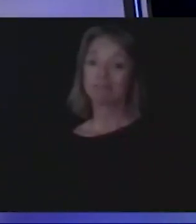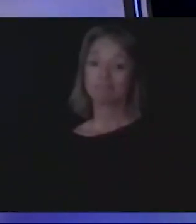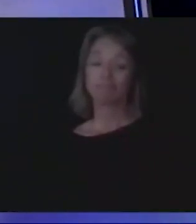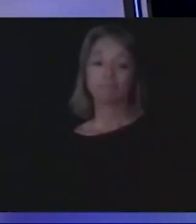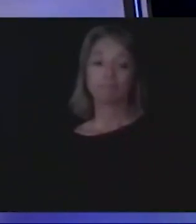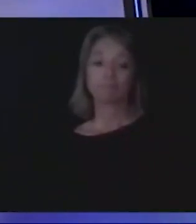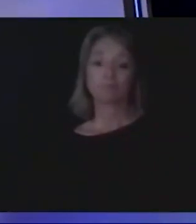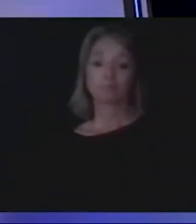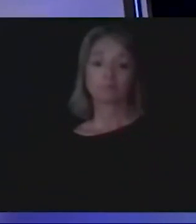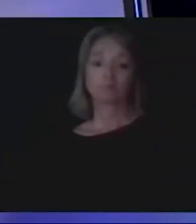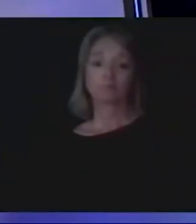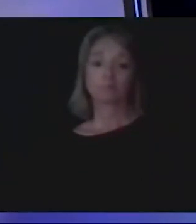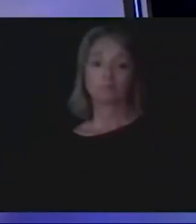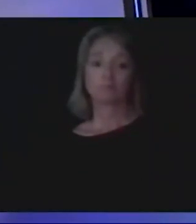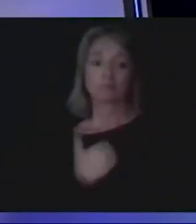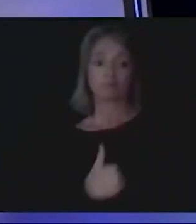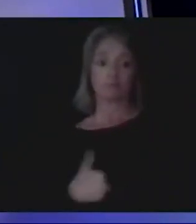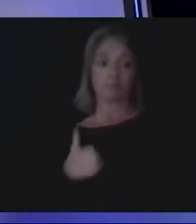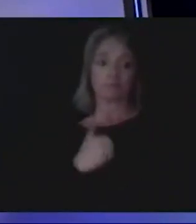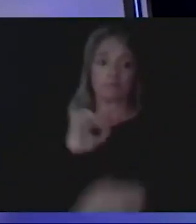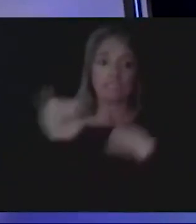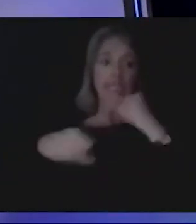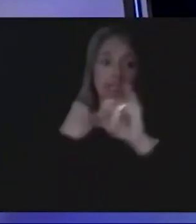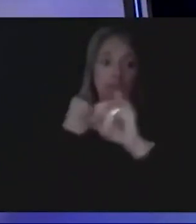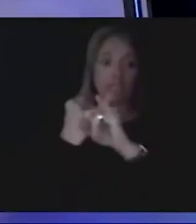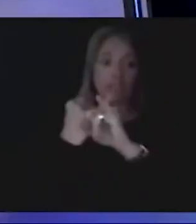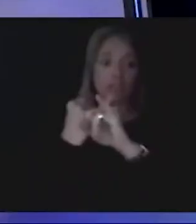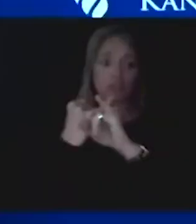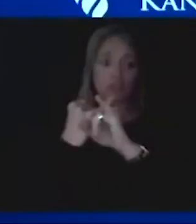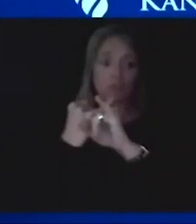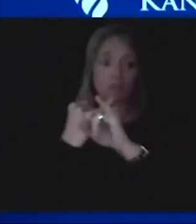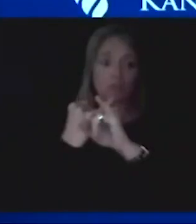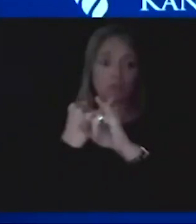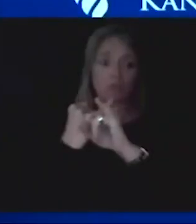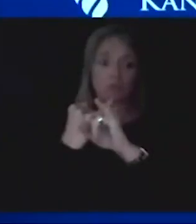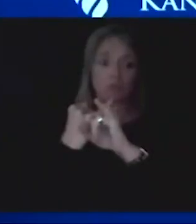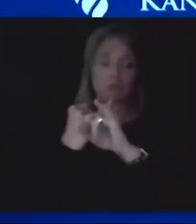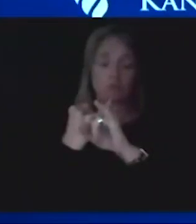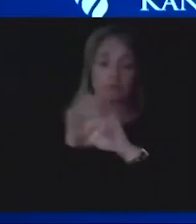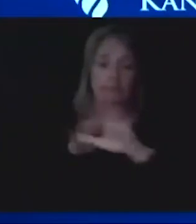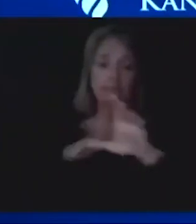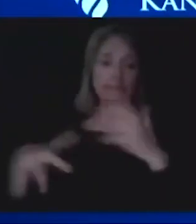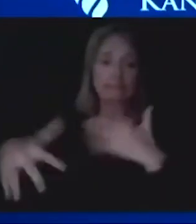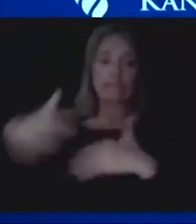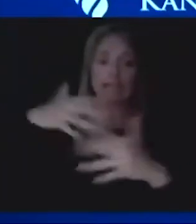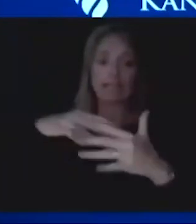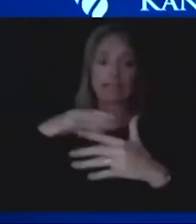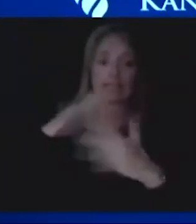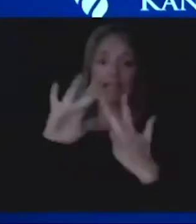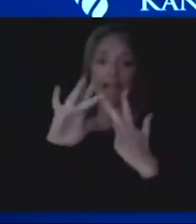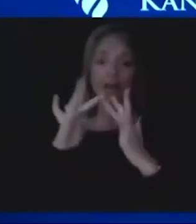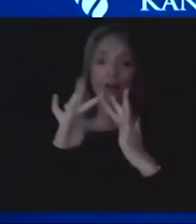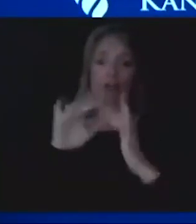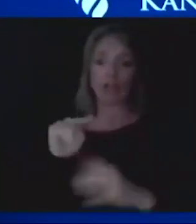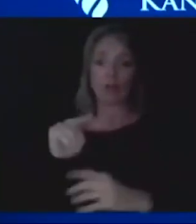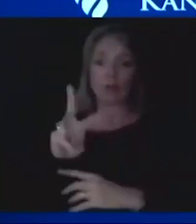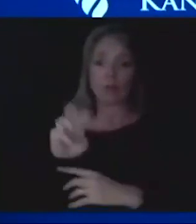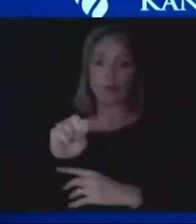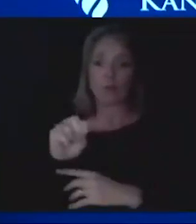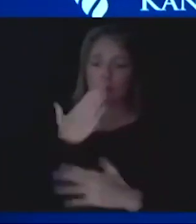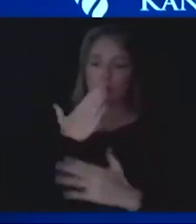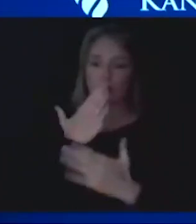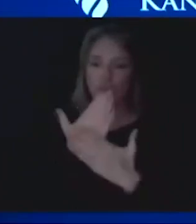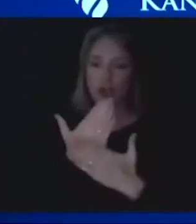but the International Society of Internet News, ISIS, is really not a good source of journalistic news, nor is it a good